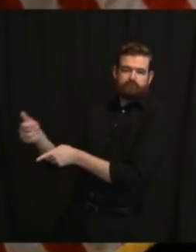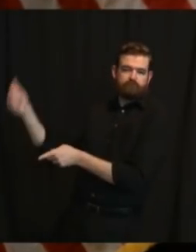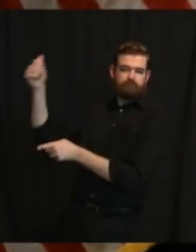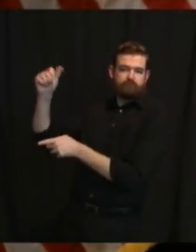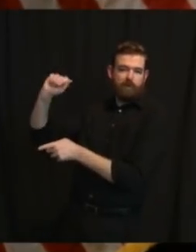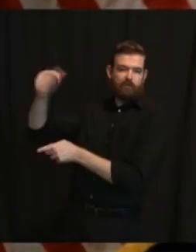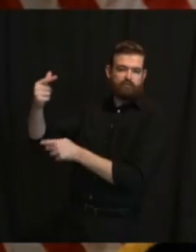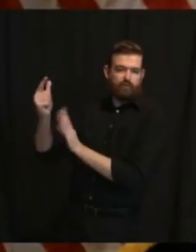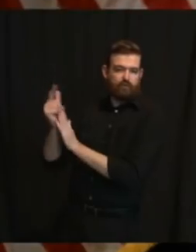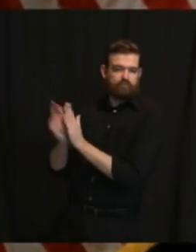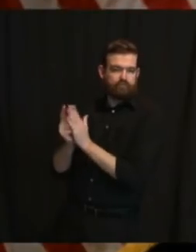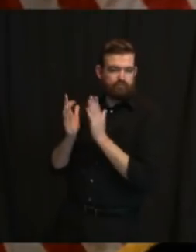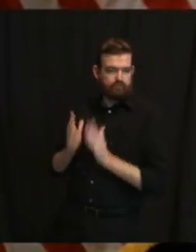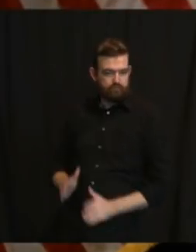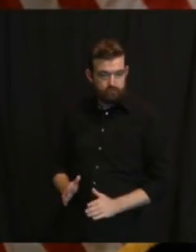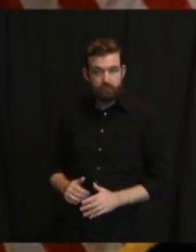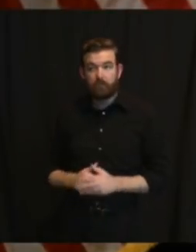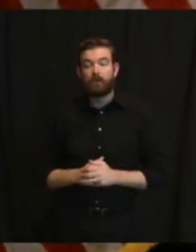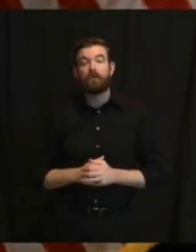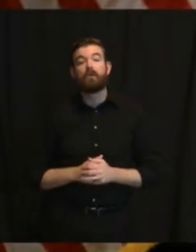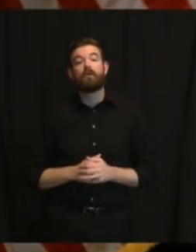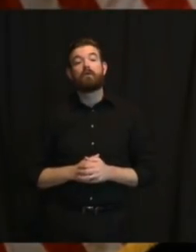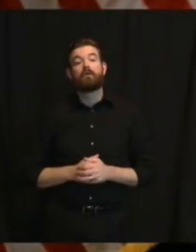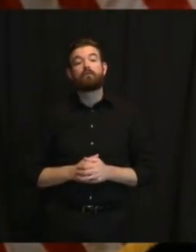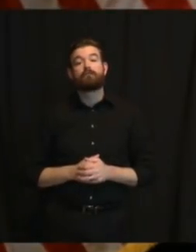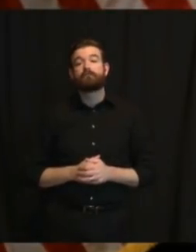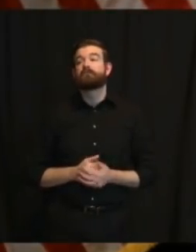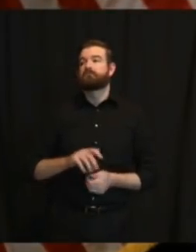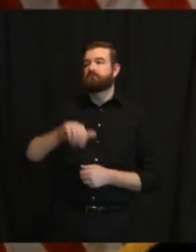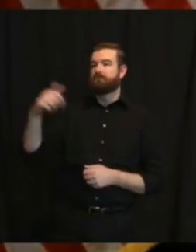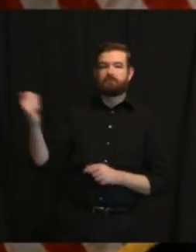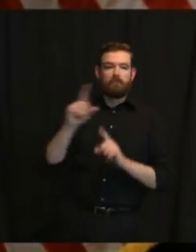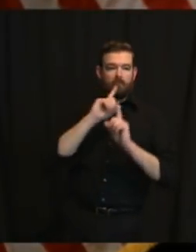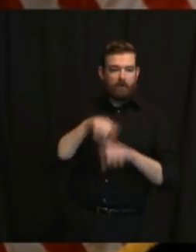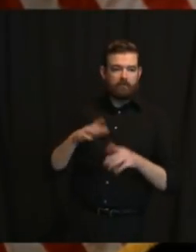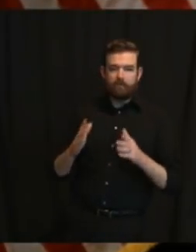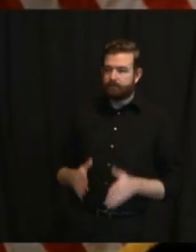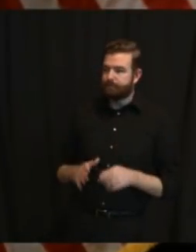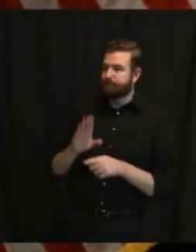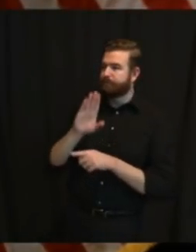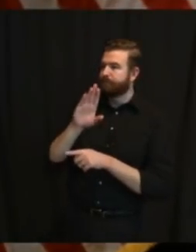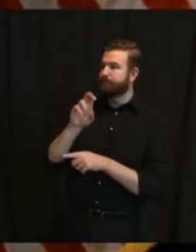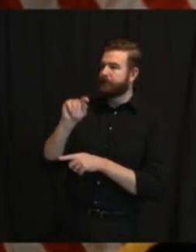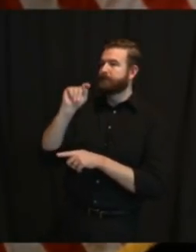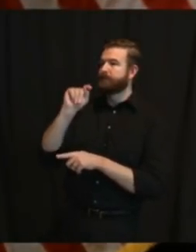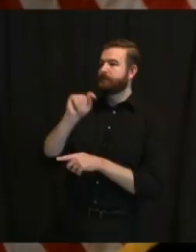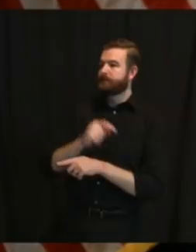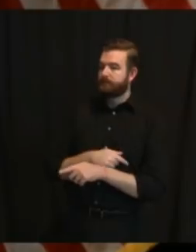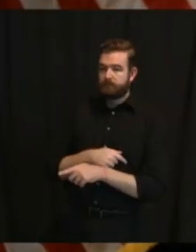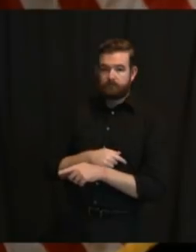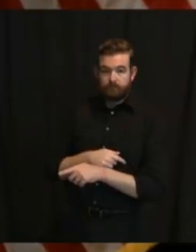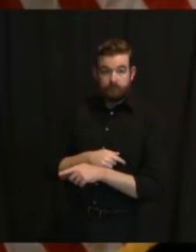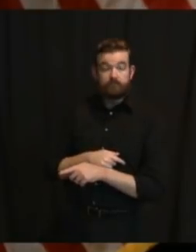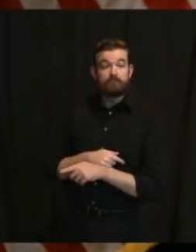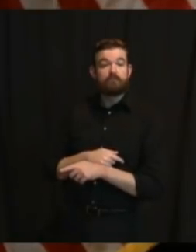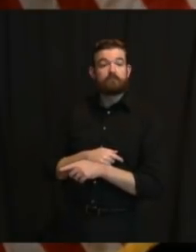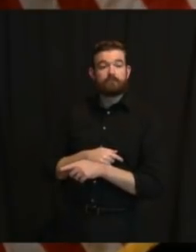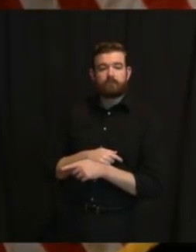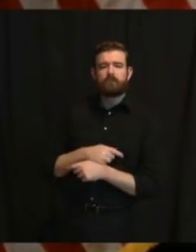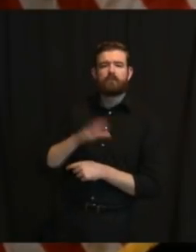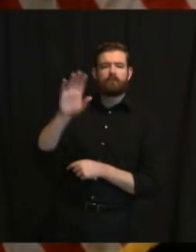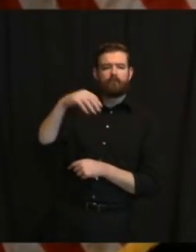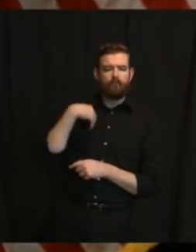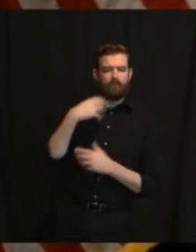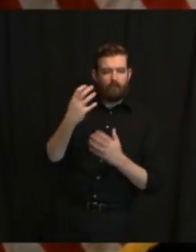Thank you. Brent, good afternoon. Give us 1 sec. Just two things to clarify before I get really to my questions. So